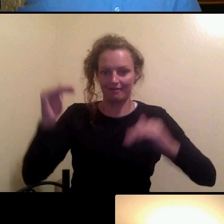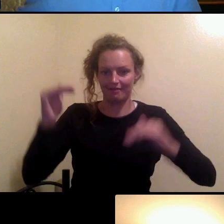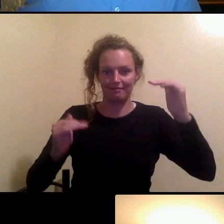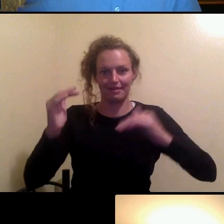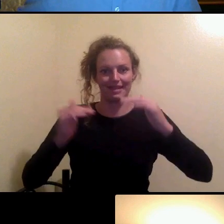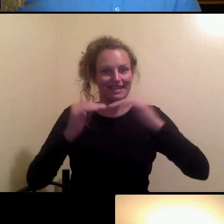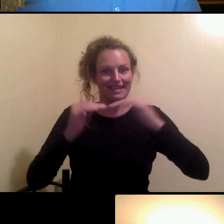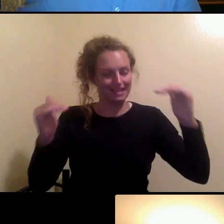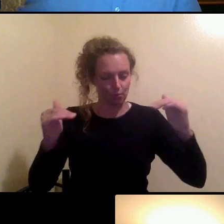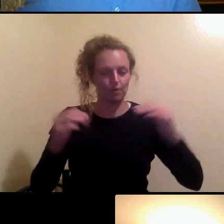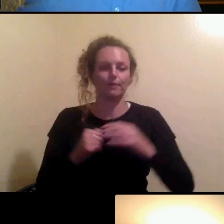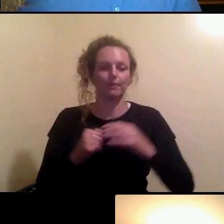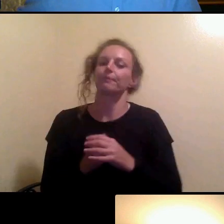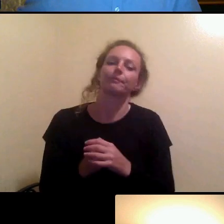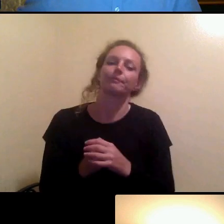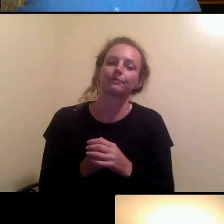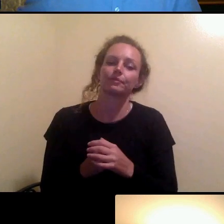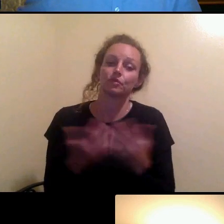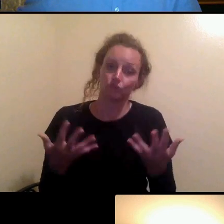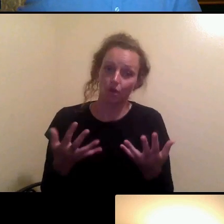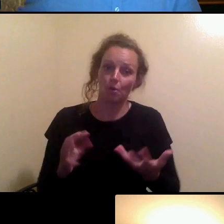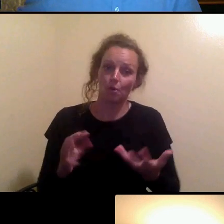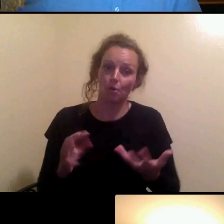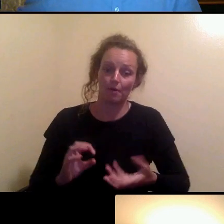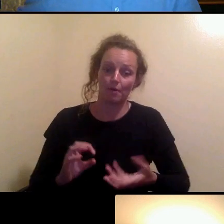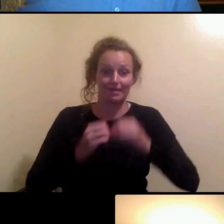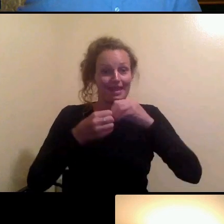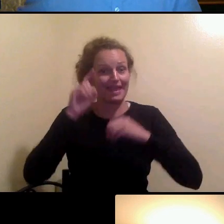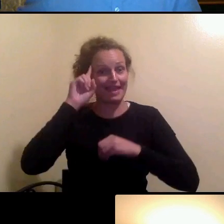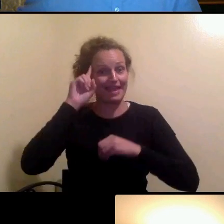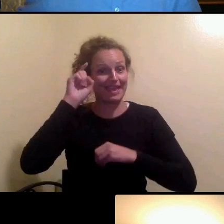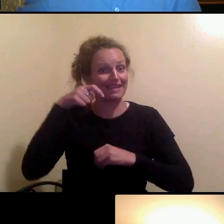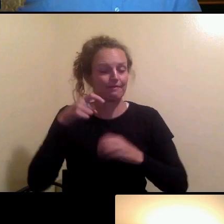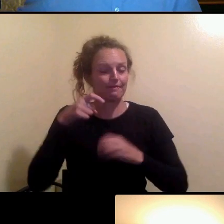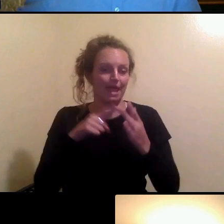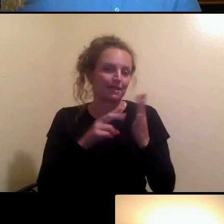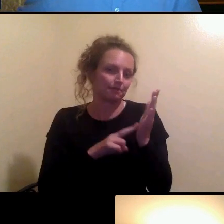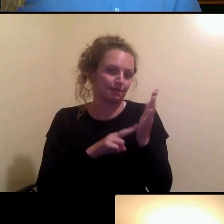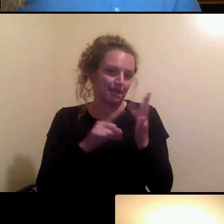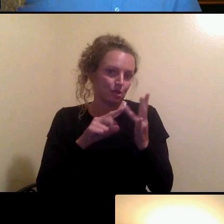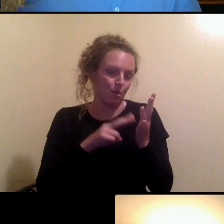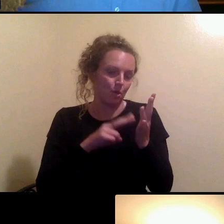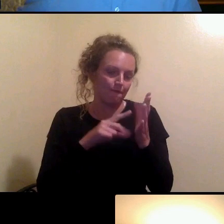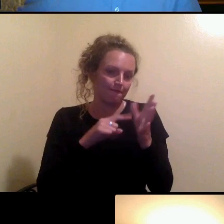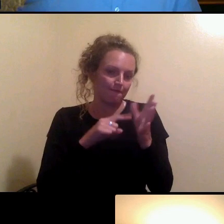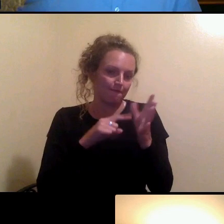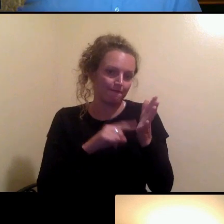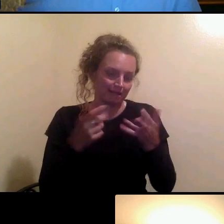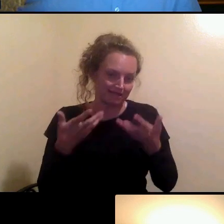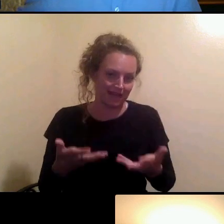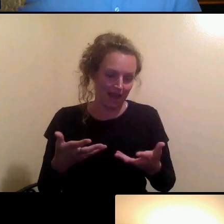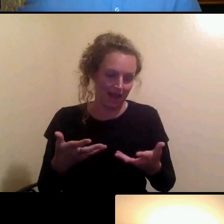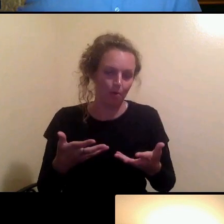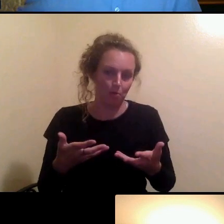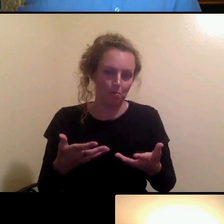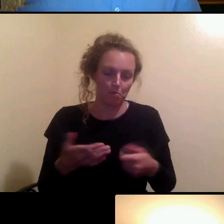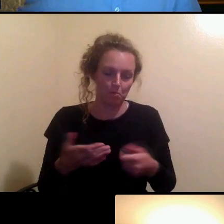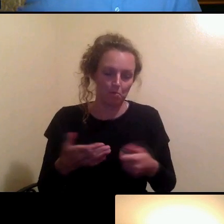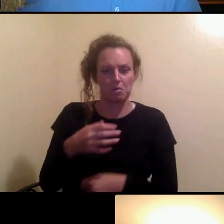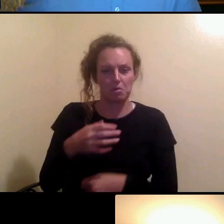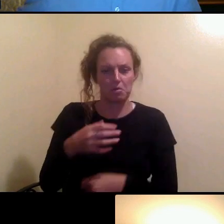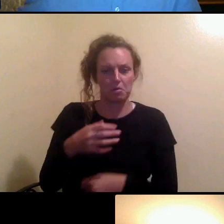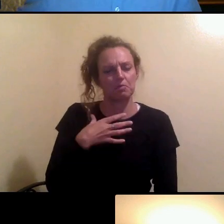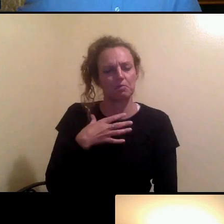at Innovate Now, we embarked on a huge moonshot 3 years ago. And this moonshot was to say,